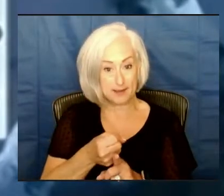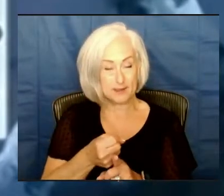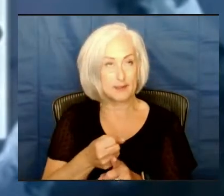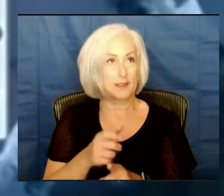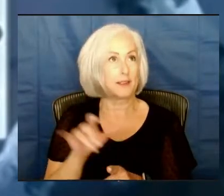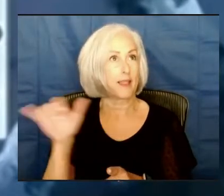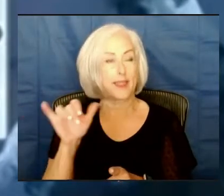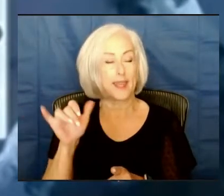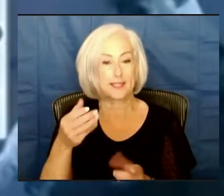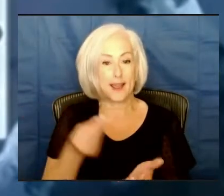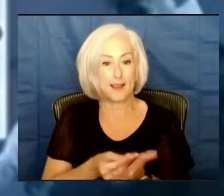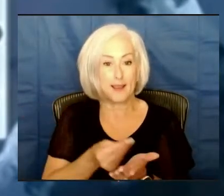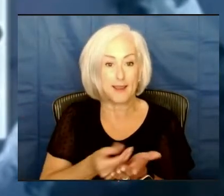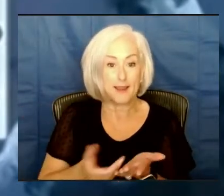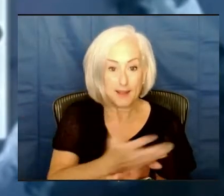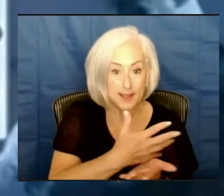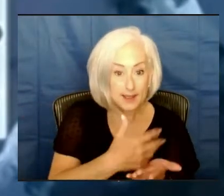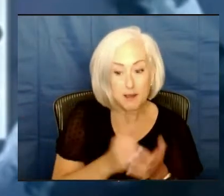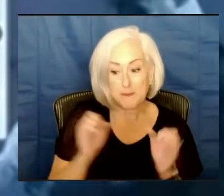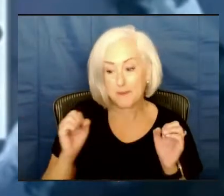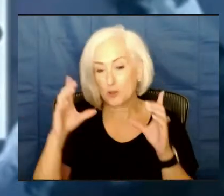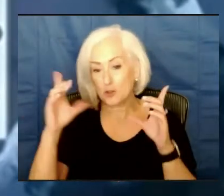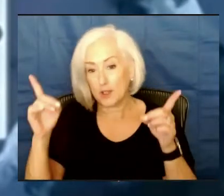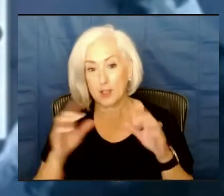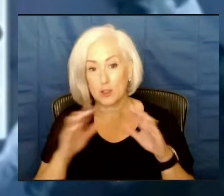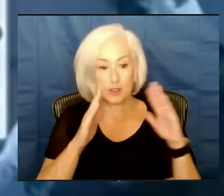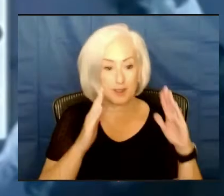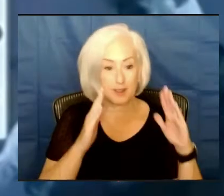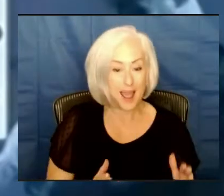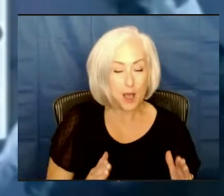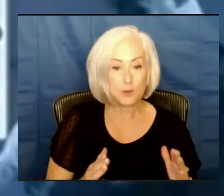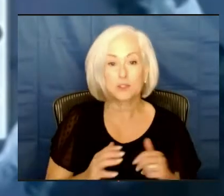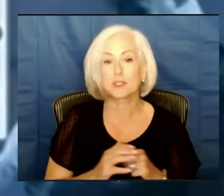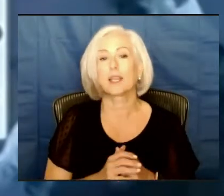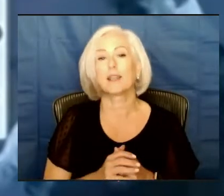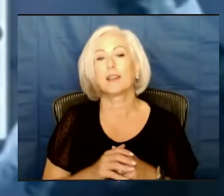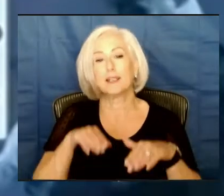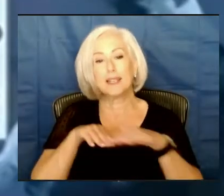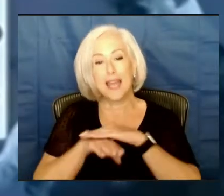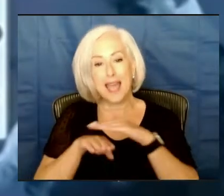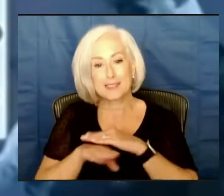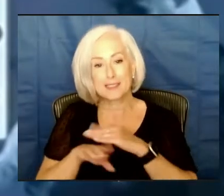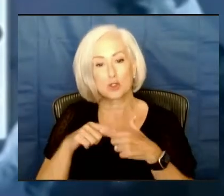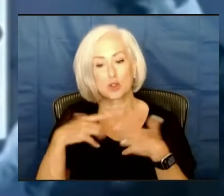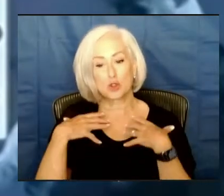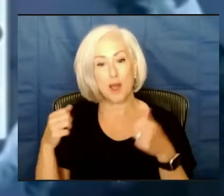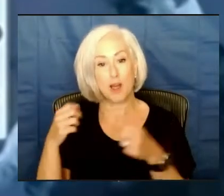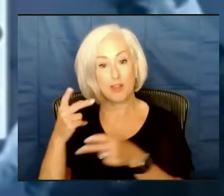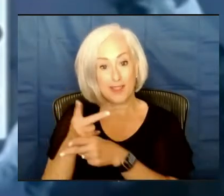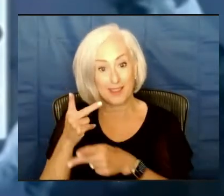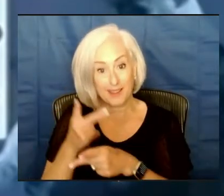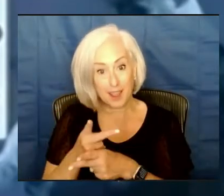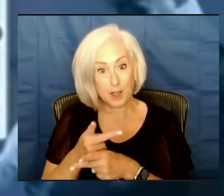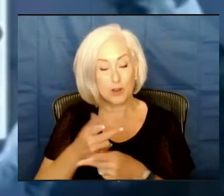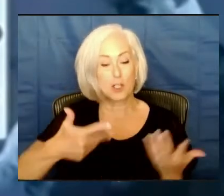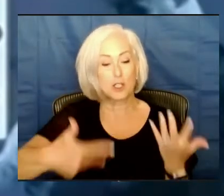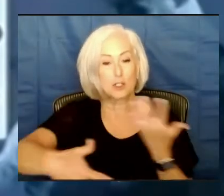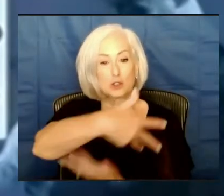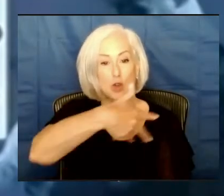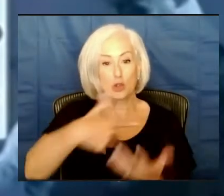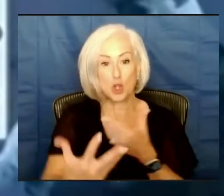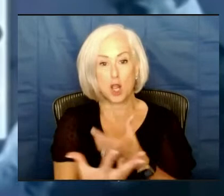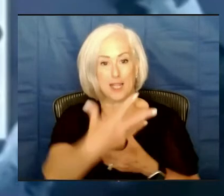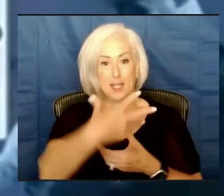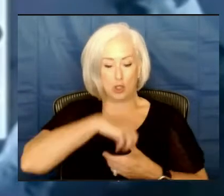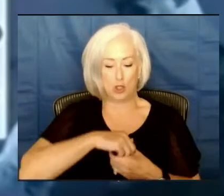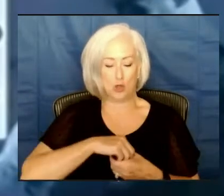income, education, as well as the access to health care, social inclusion, so how we